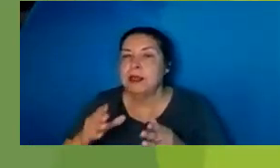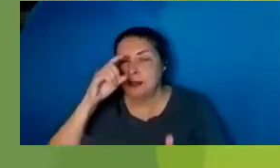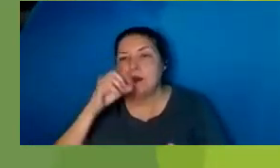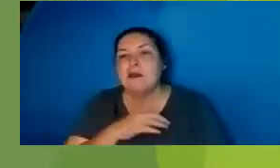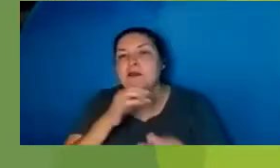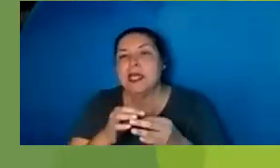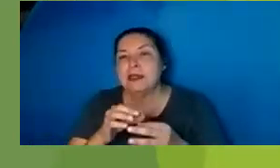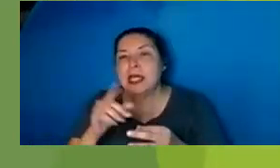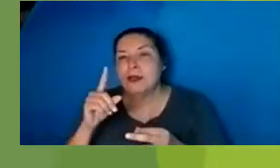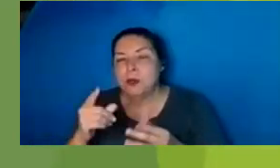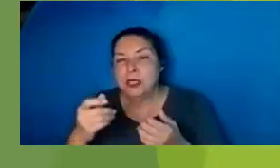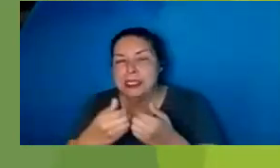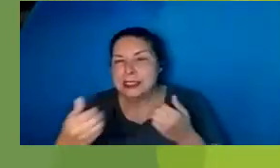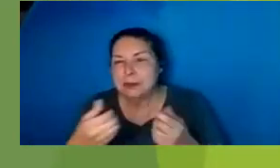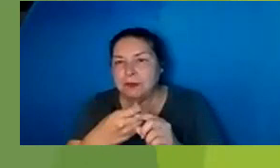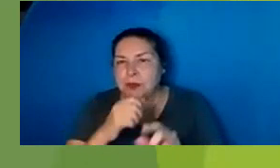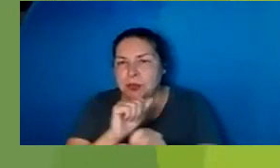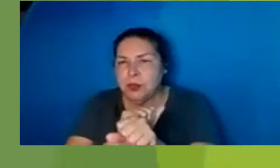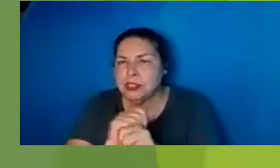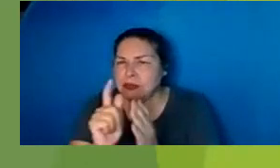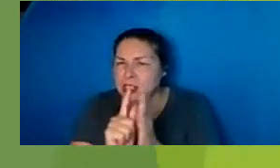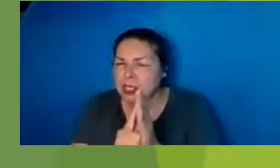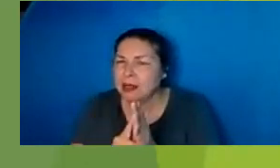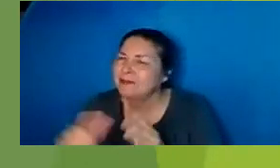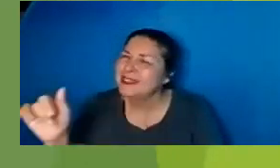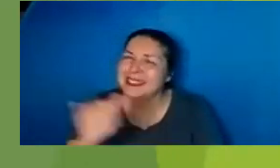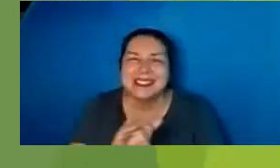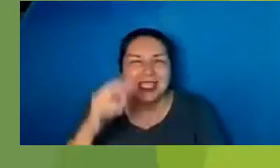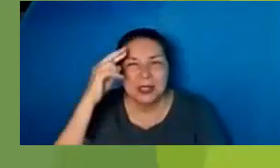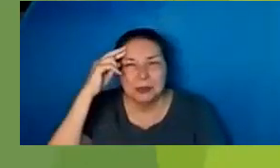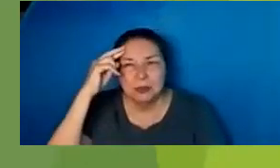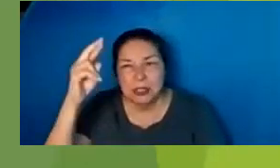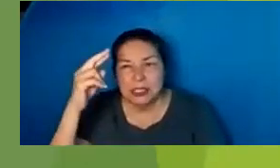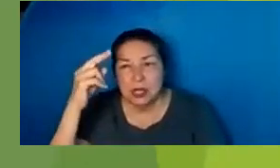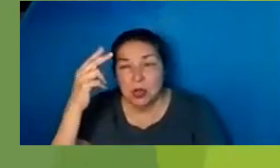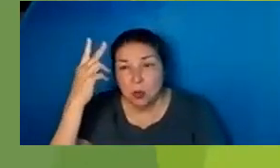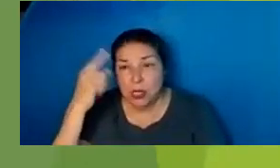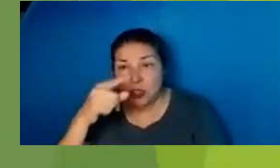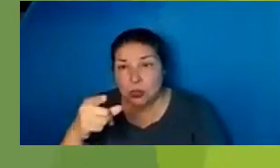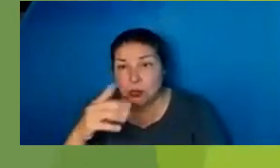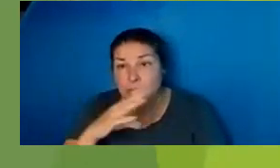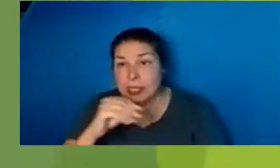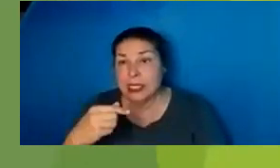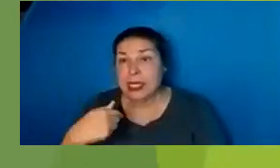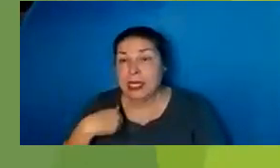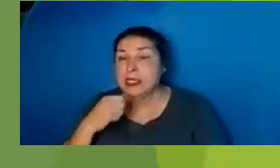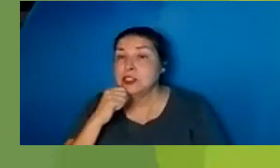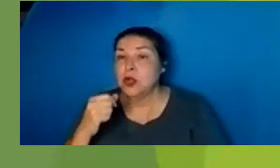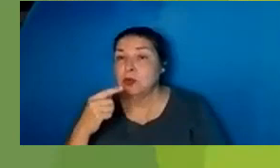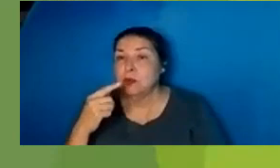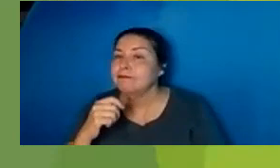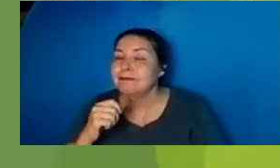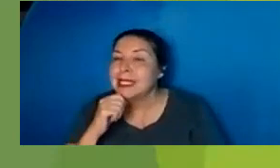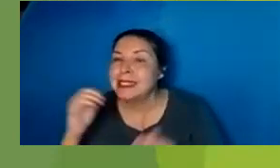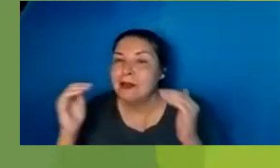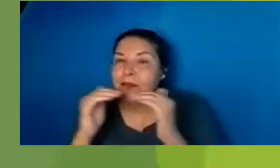the works of the law. It's for the same reason you and I don't. It's not fair. I don't get any